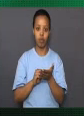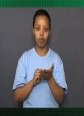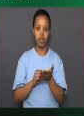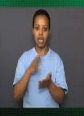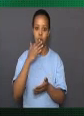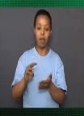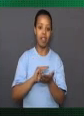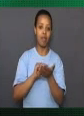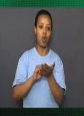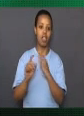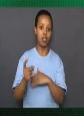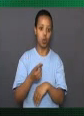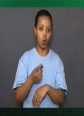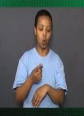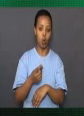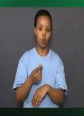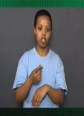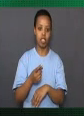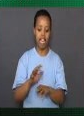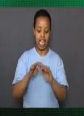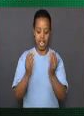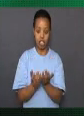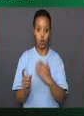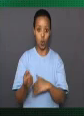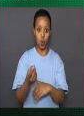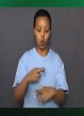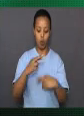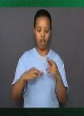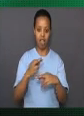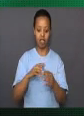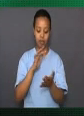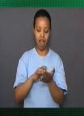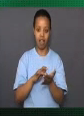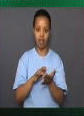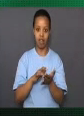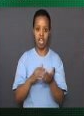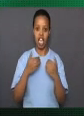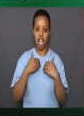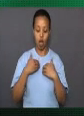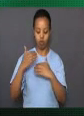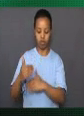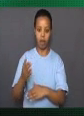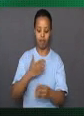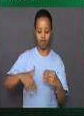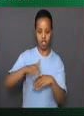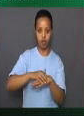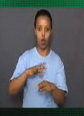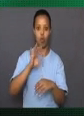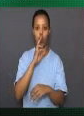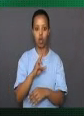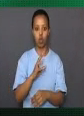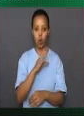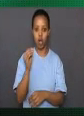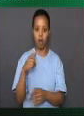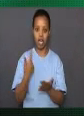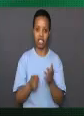pigment molecules clustered around the reaction center molecule. They are